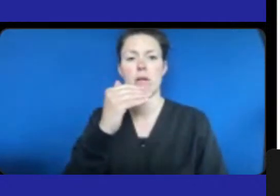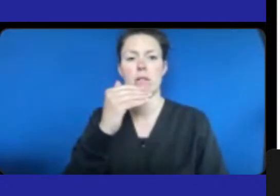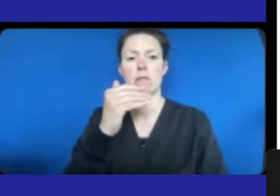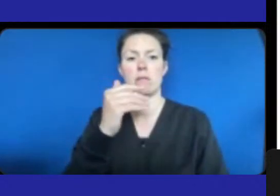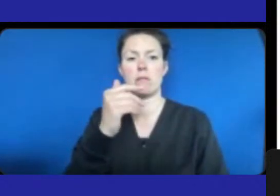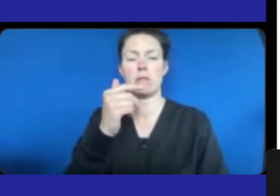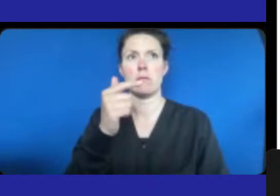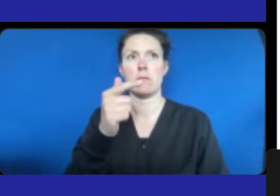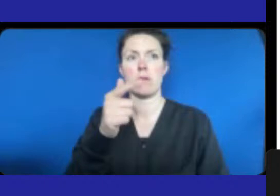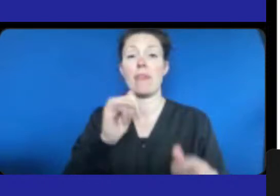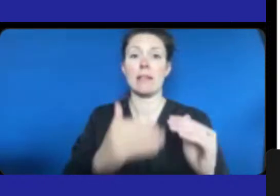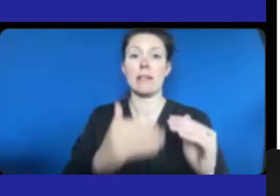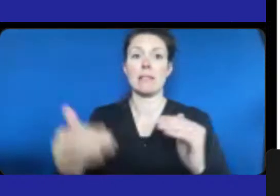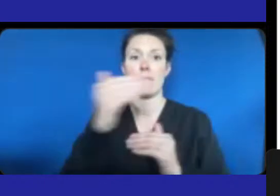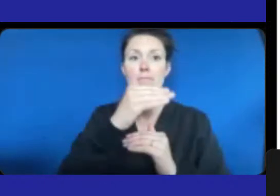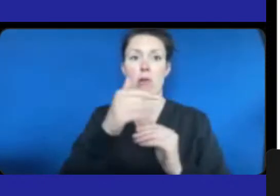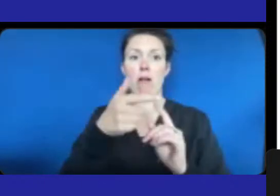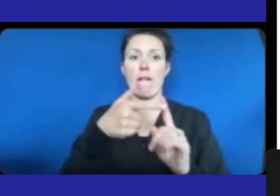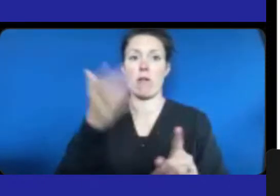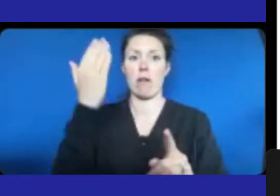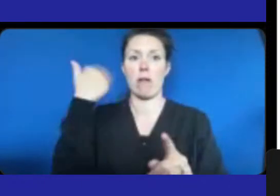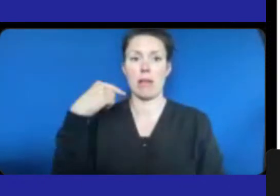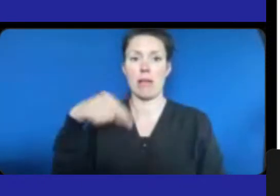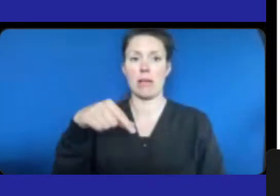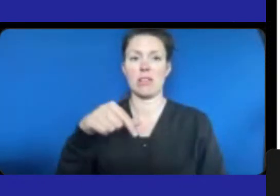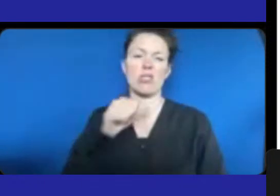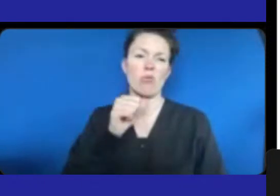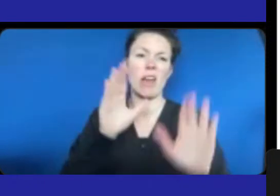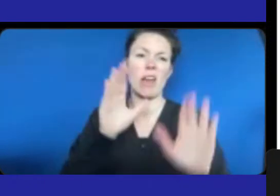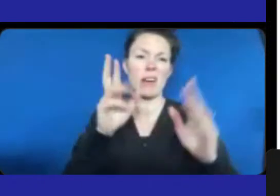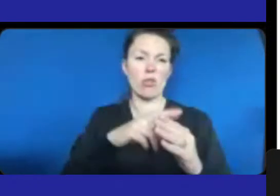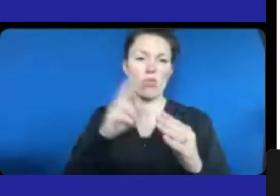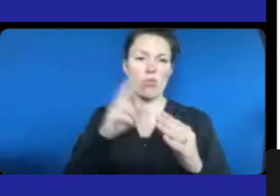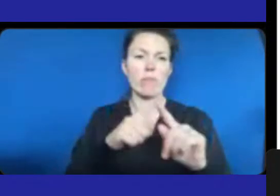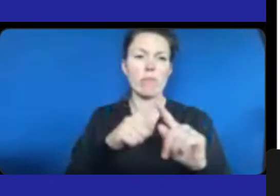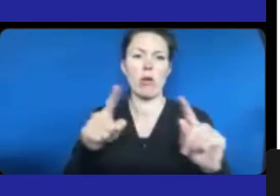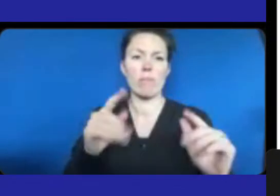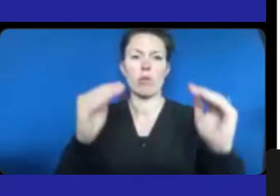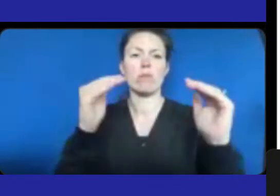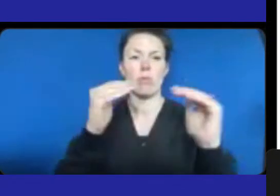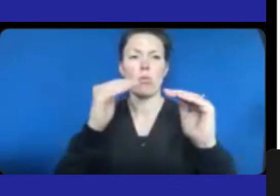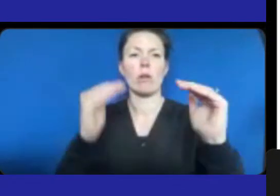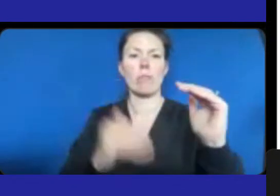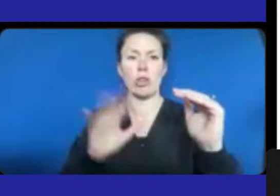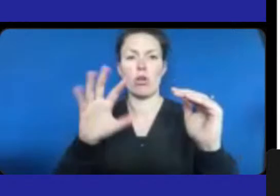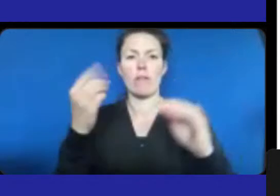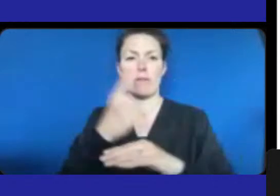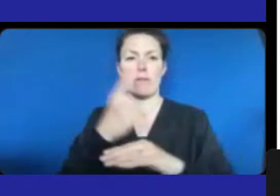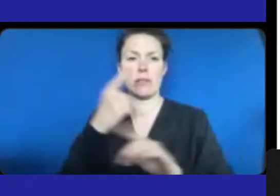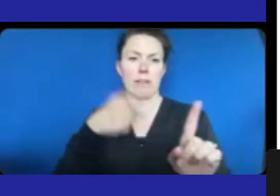where it was last quarter, so not a great result, but still below the target of 50 days.